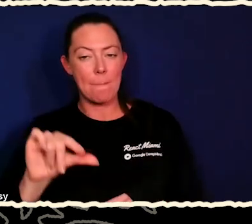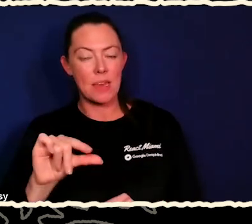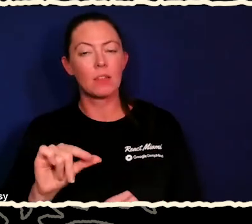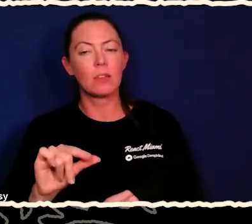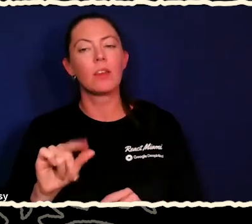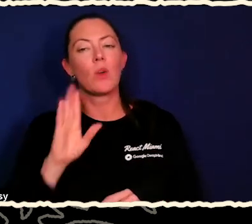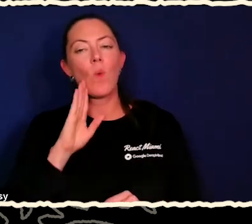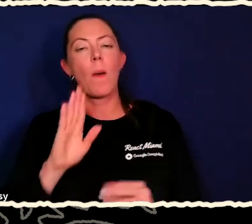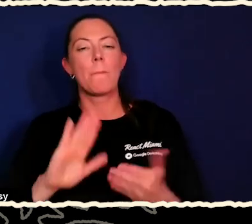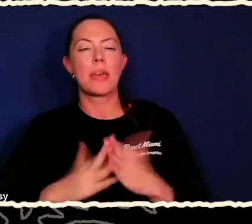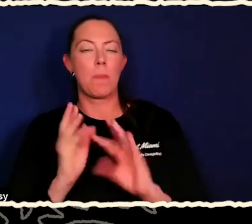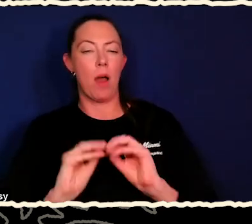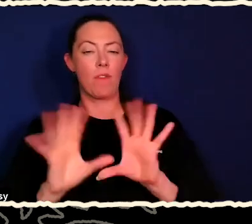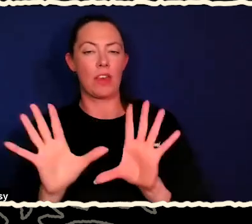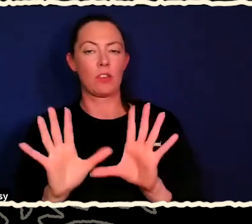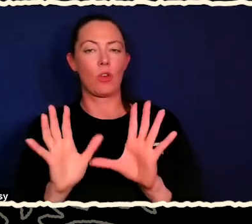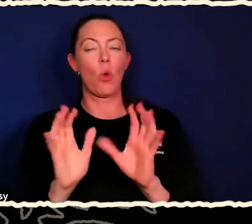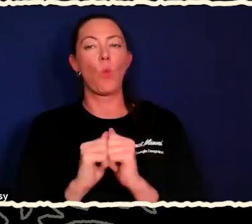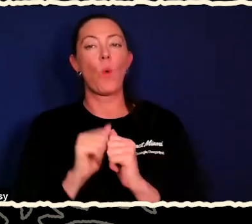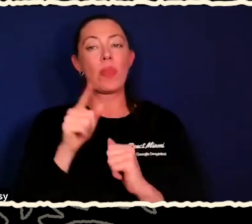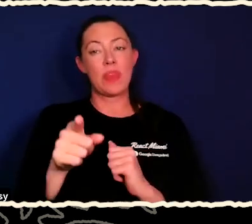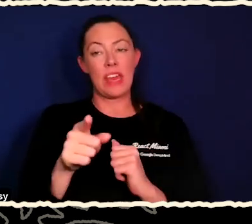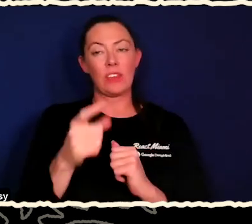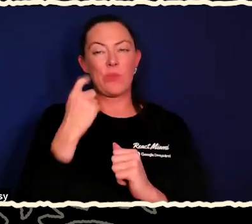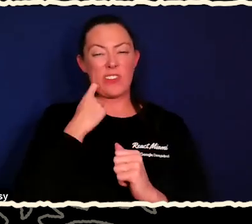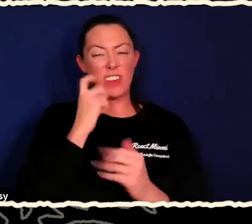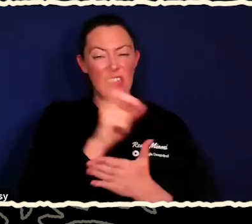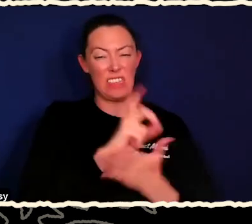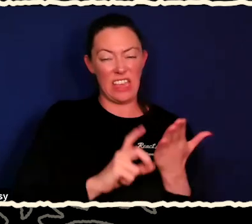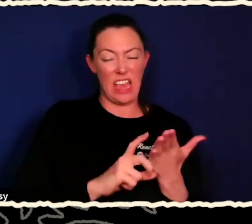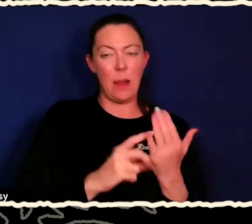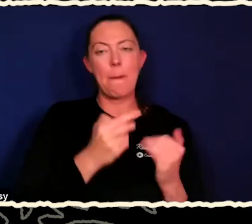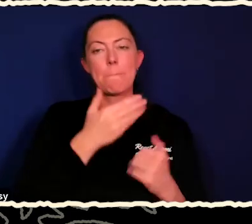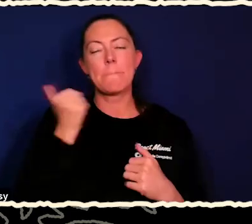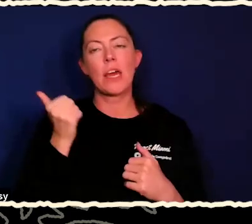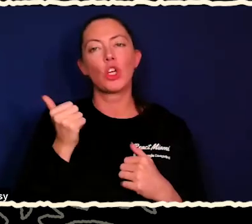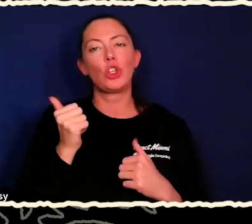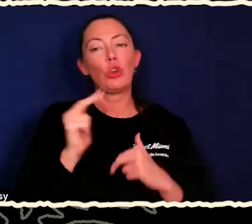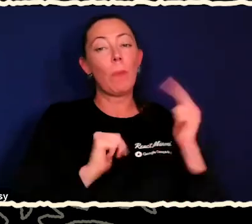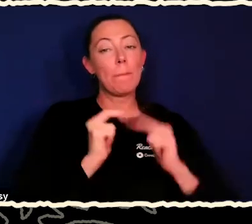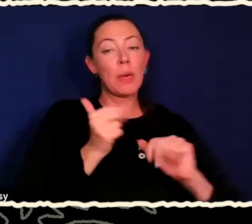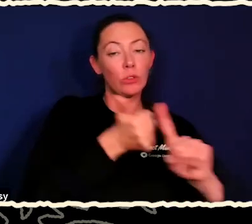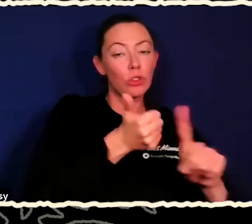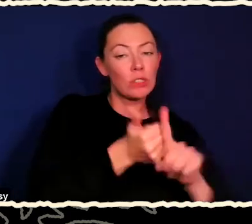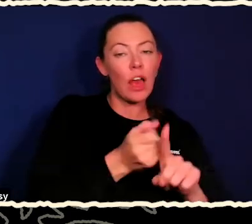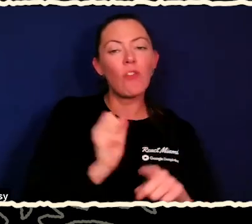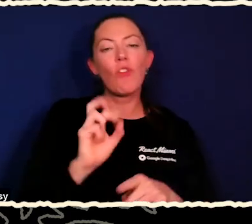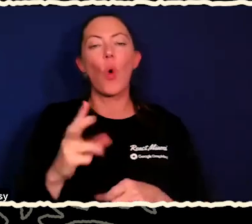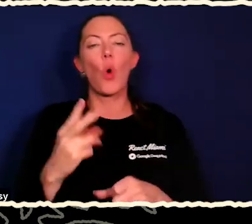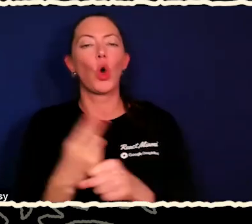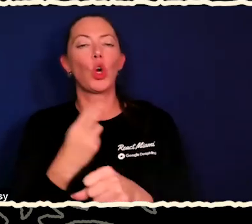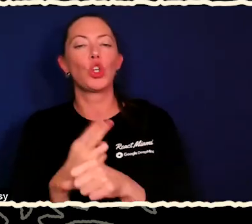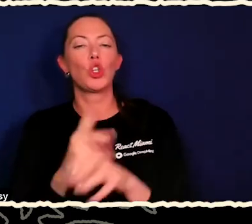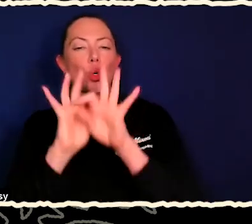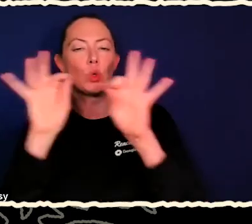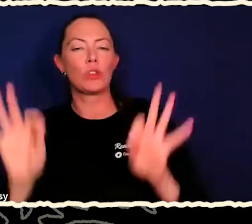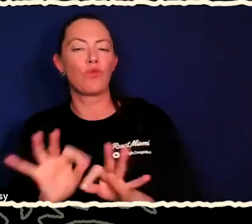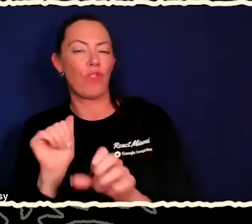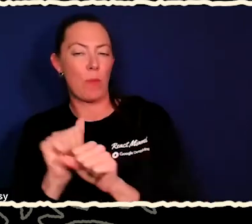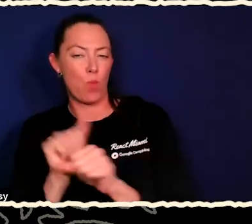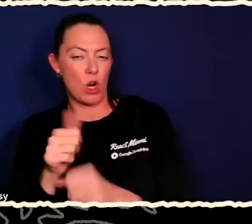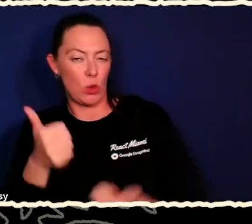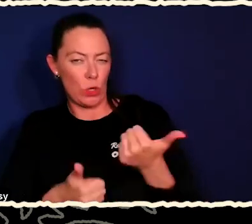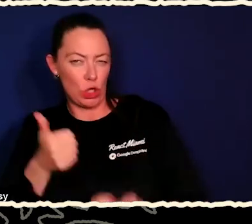we just designed, would you guys build it yourself or reach for a framework? Shout it out.